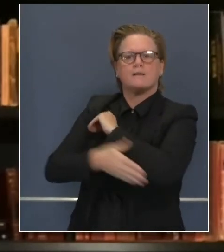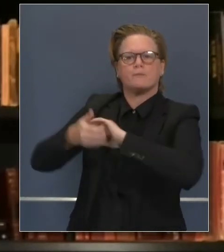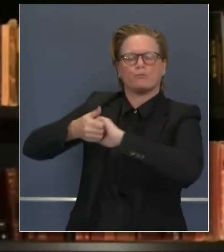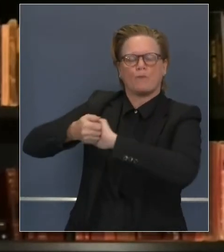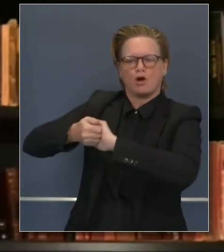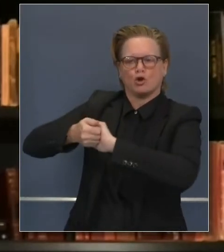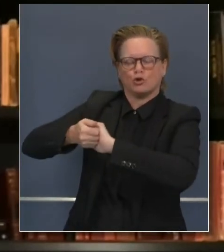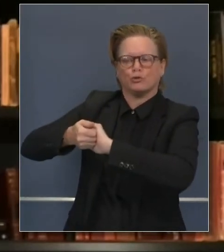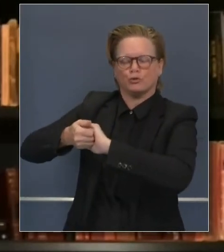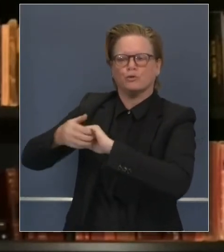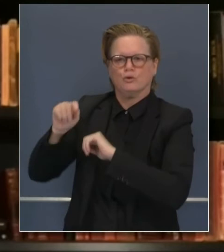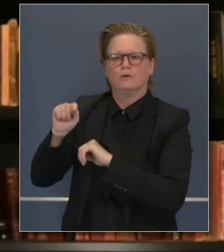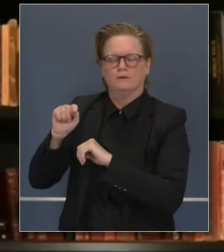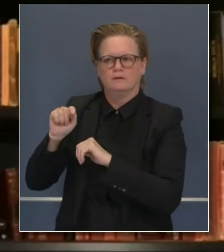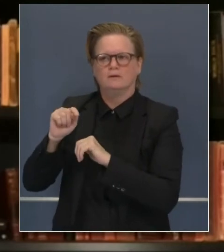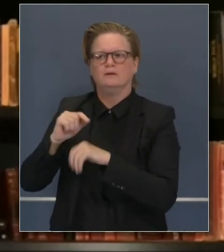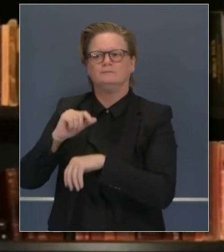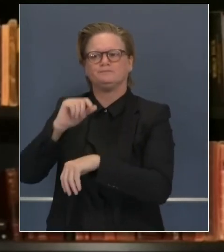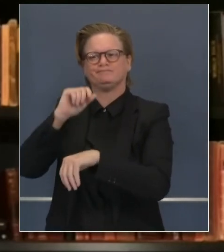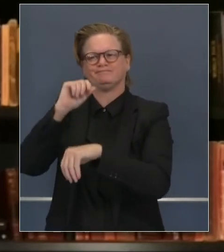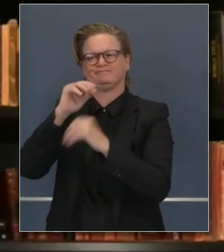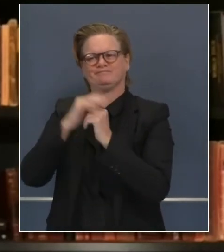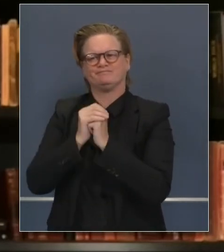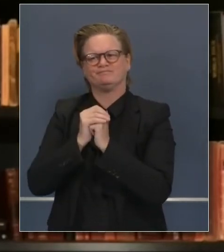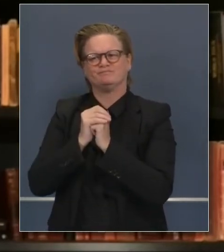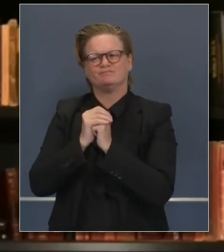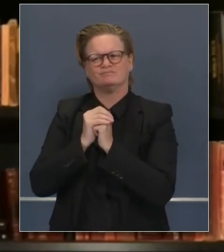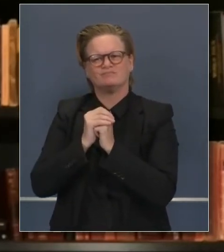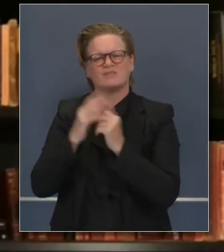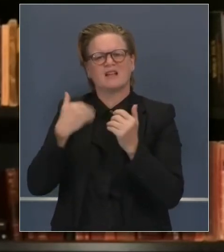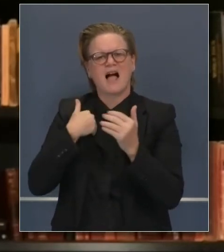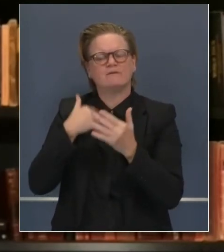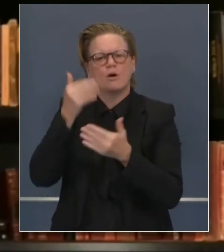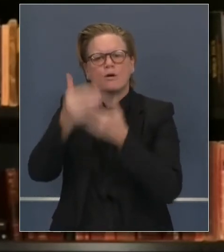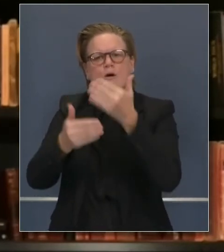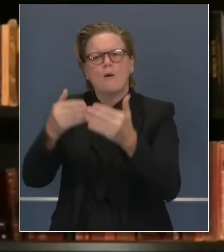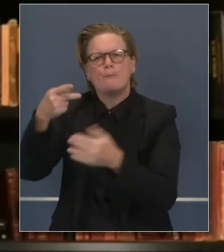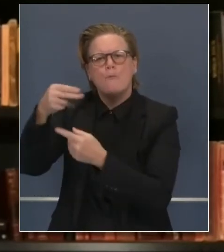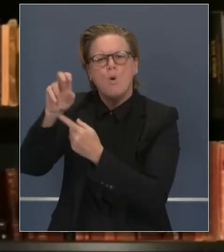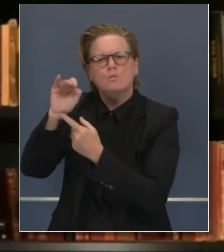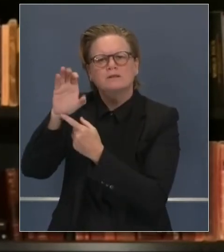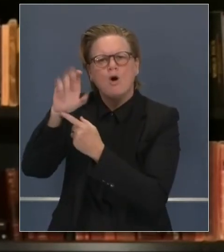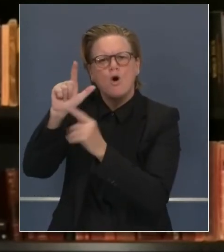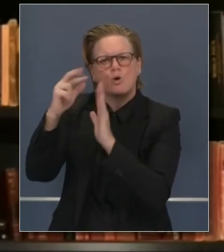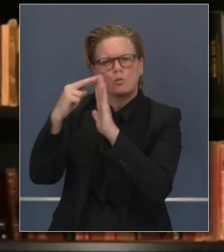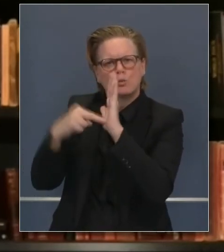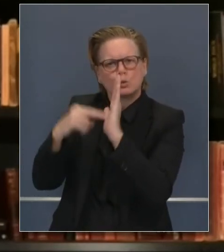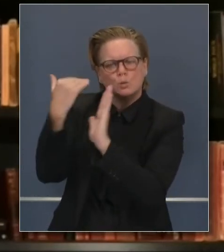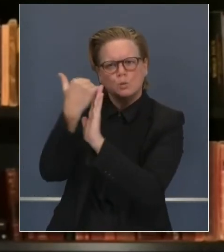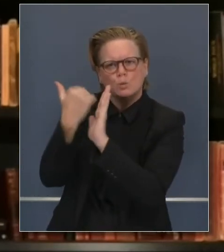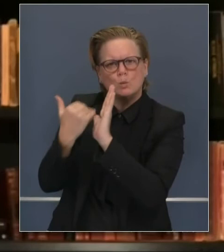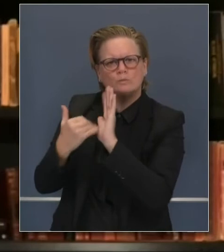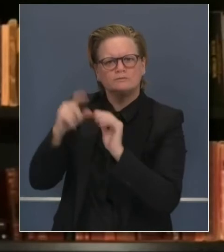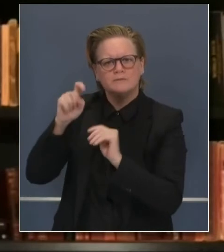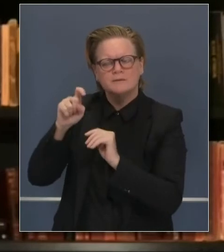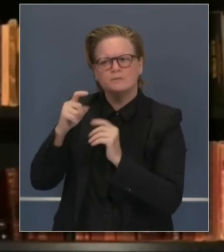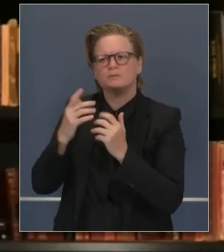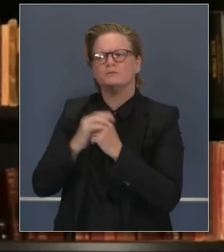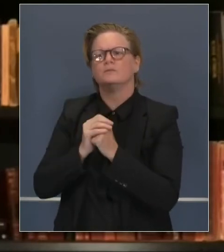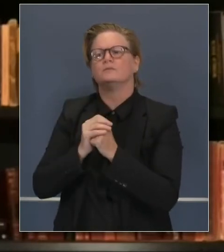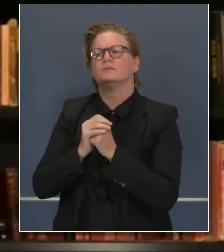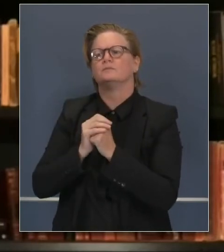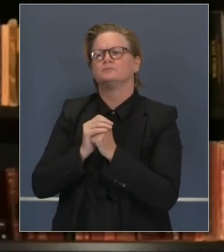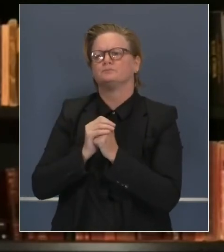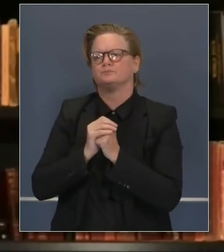worked collaboratively with them because we didn't want to be punitive, but we also wanted to be firm. And that is, we have pandemic relief dollars, CARES